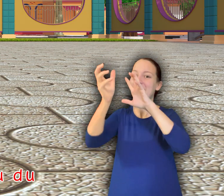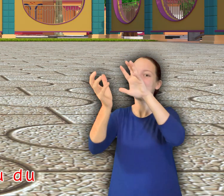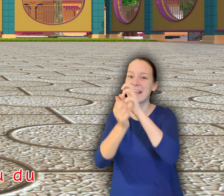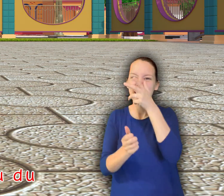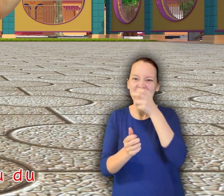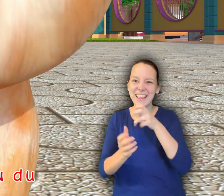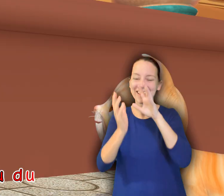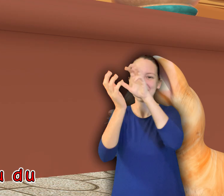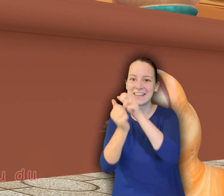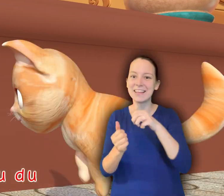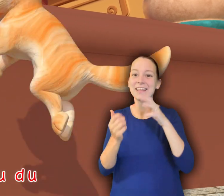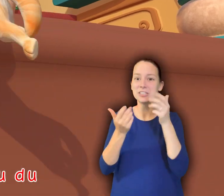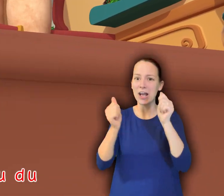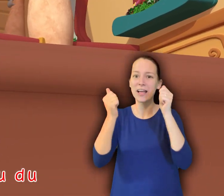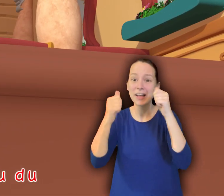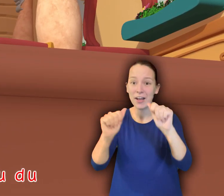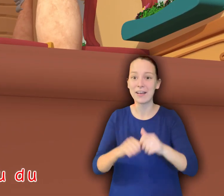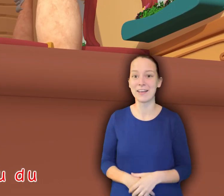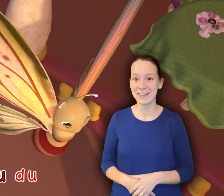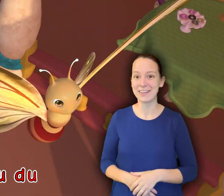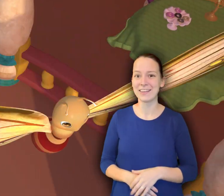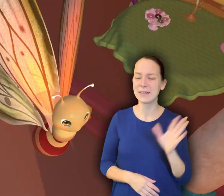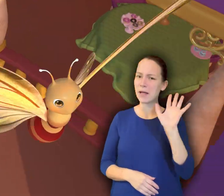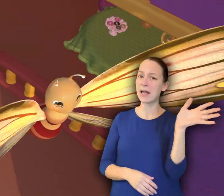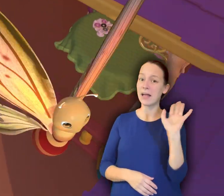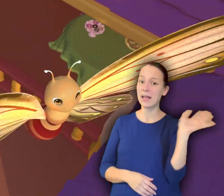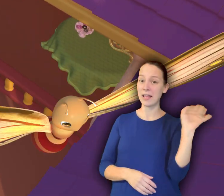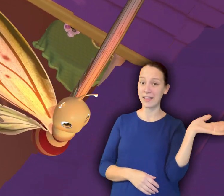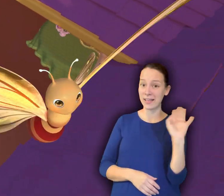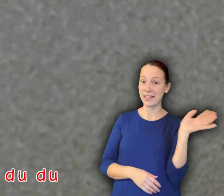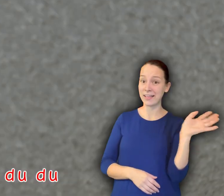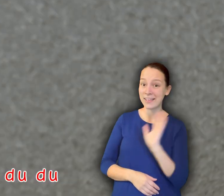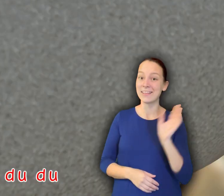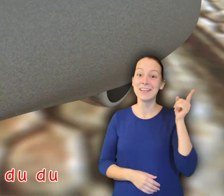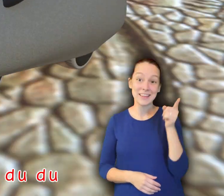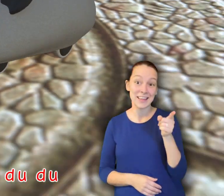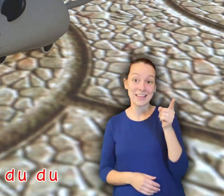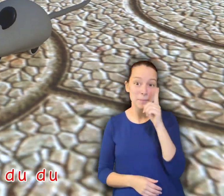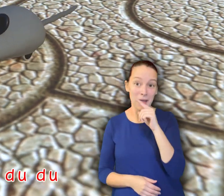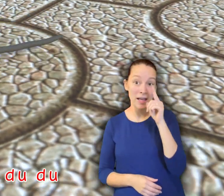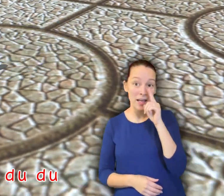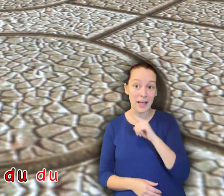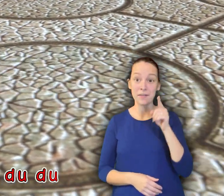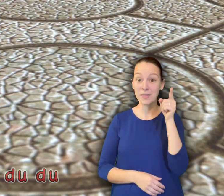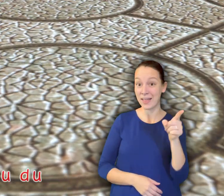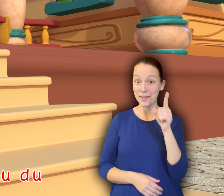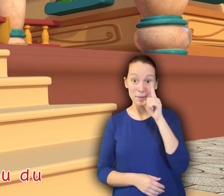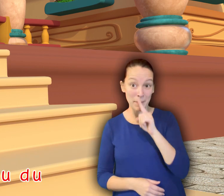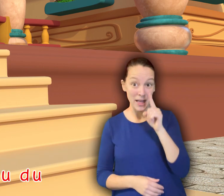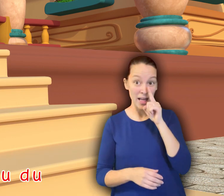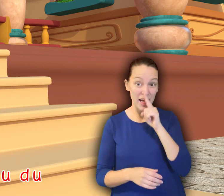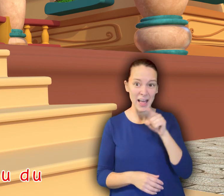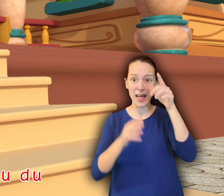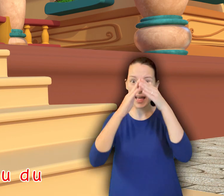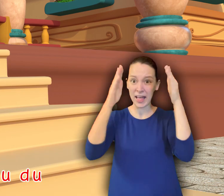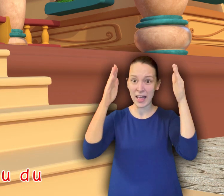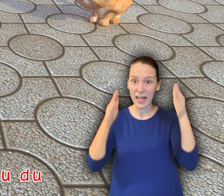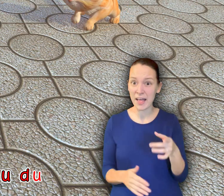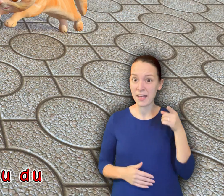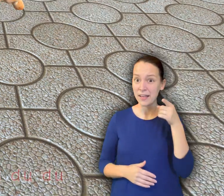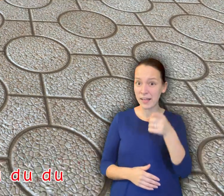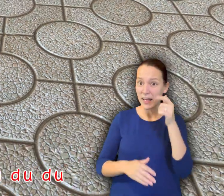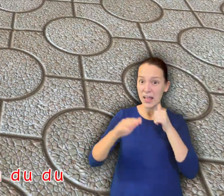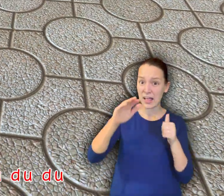catch a fly try and try wave goodbye there's a m in the